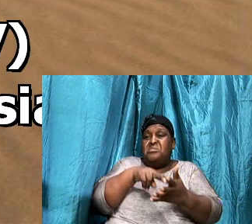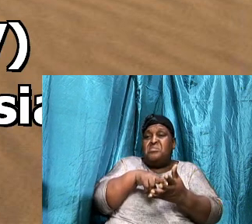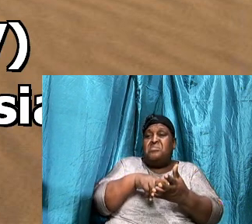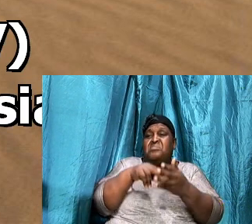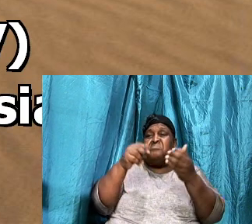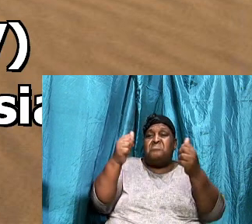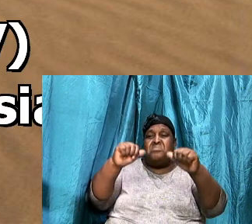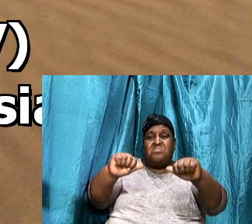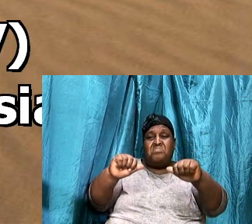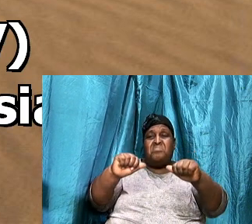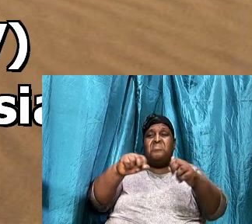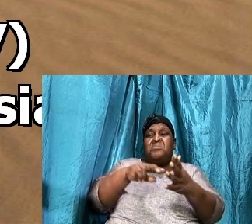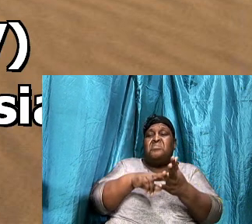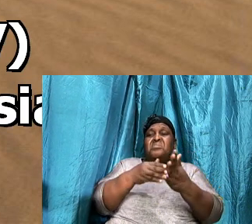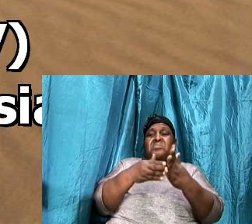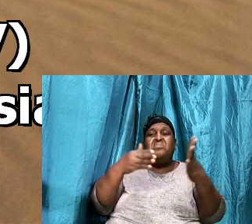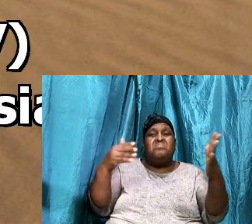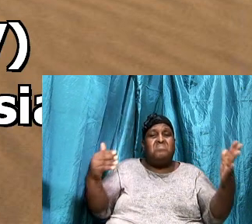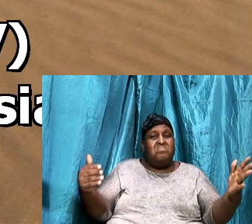of the devil.